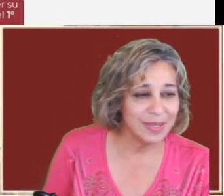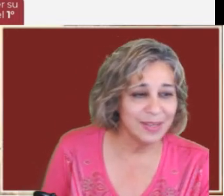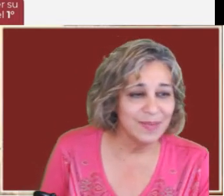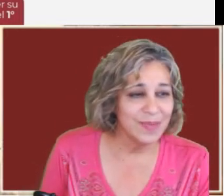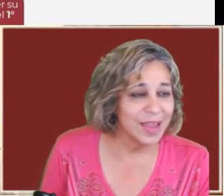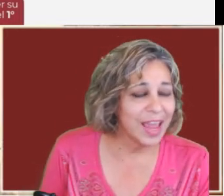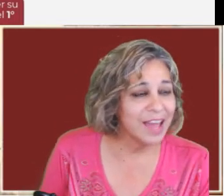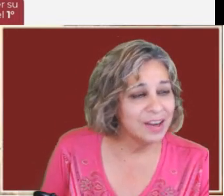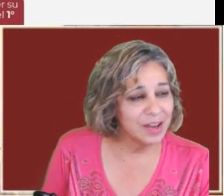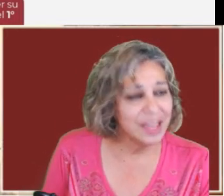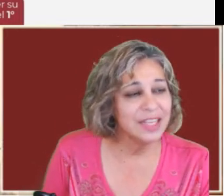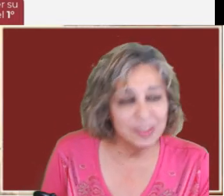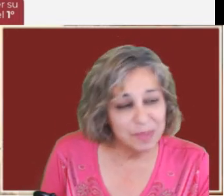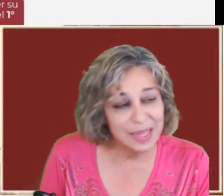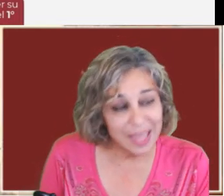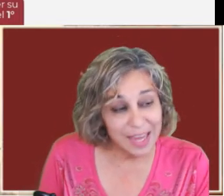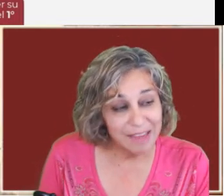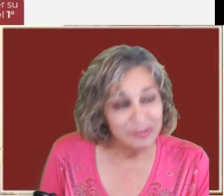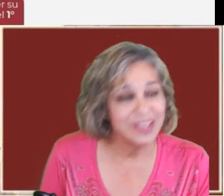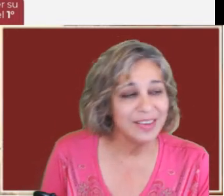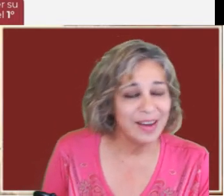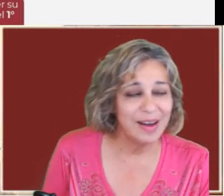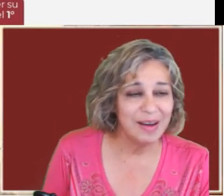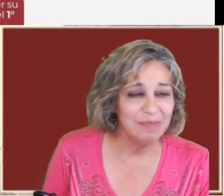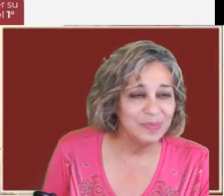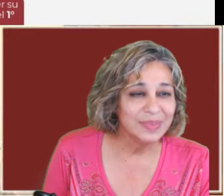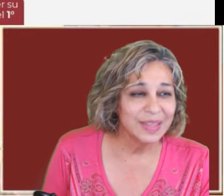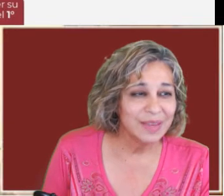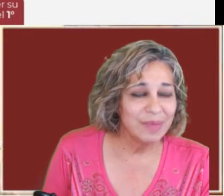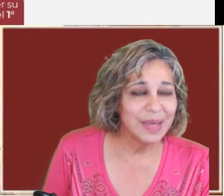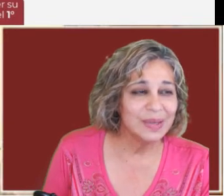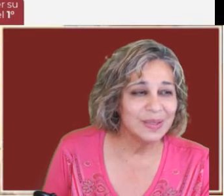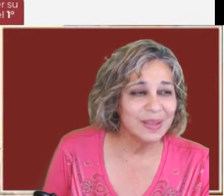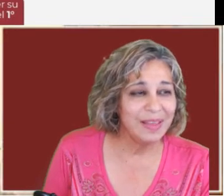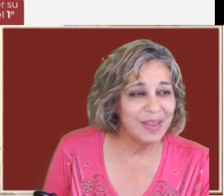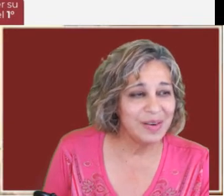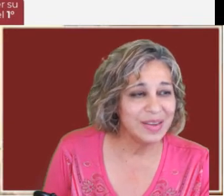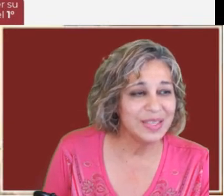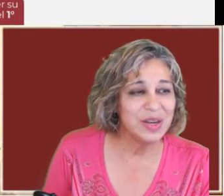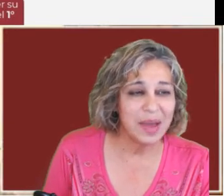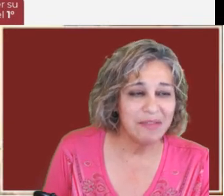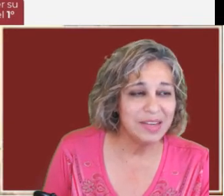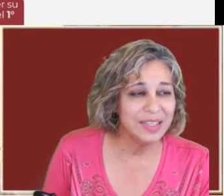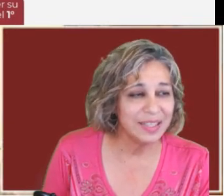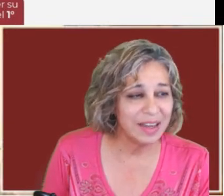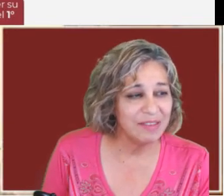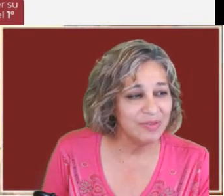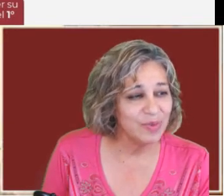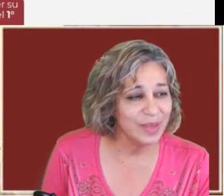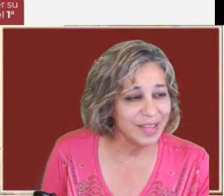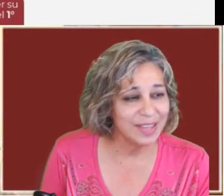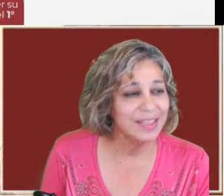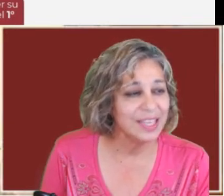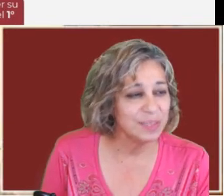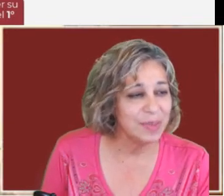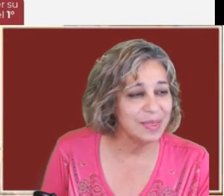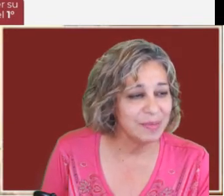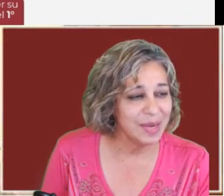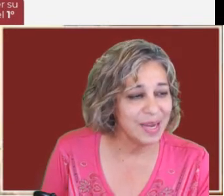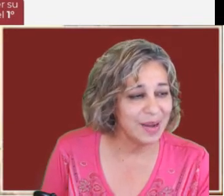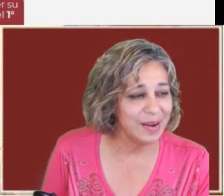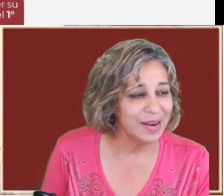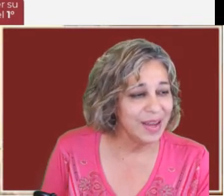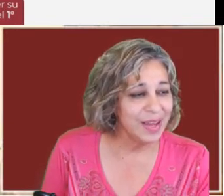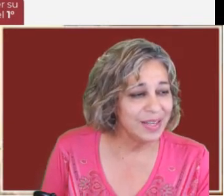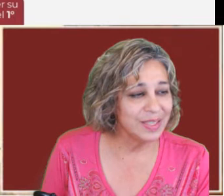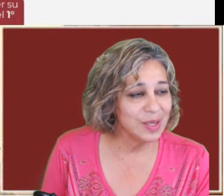government. And it is believed, because there is no evidence of what they said they spent the money